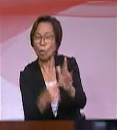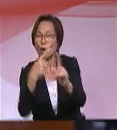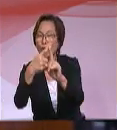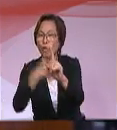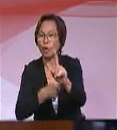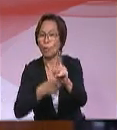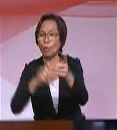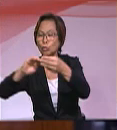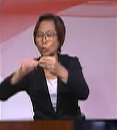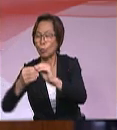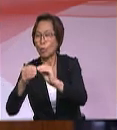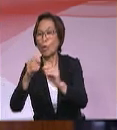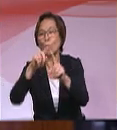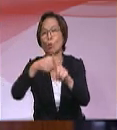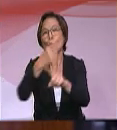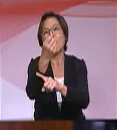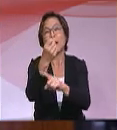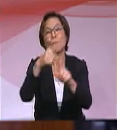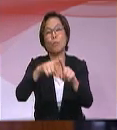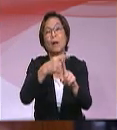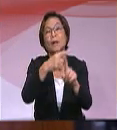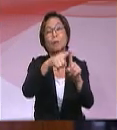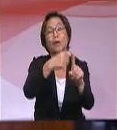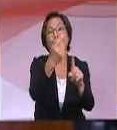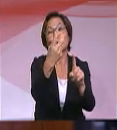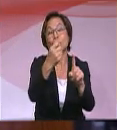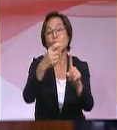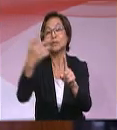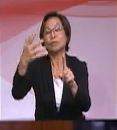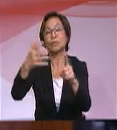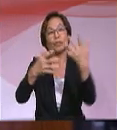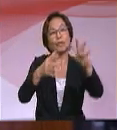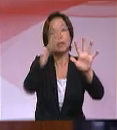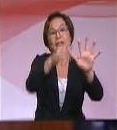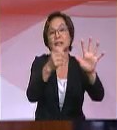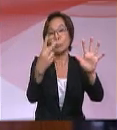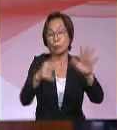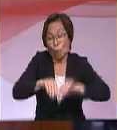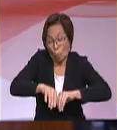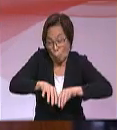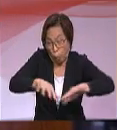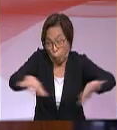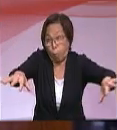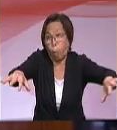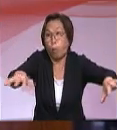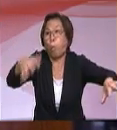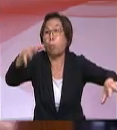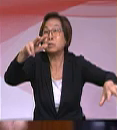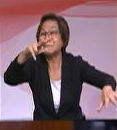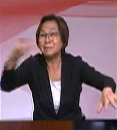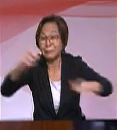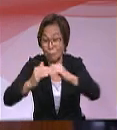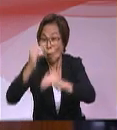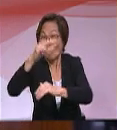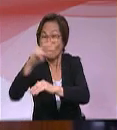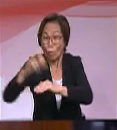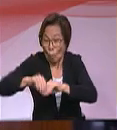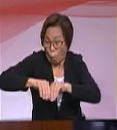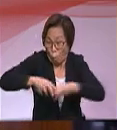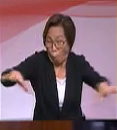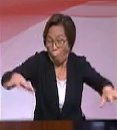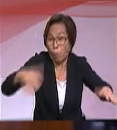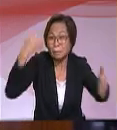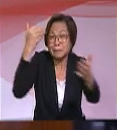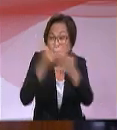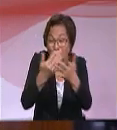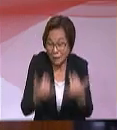from an index case on December 15, but it has now spread swiftly to over 300 cases as of today.